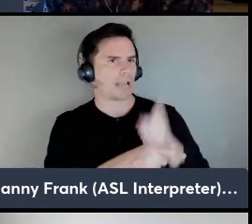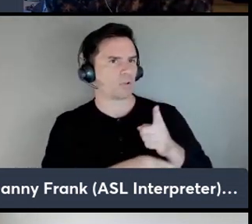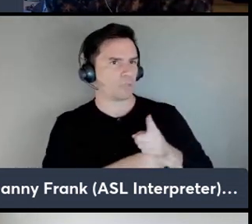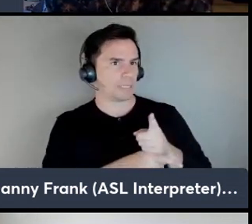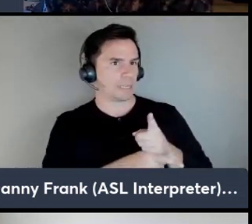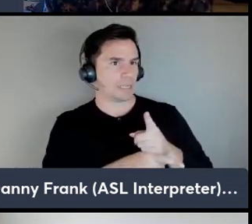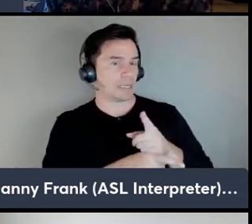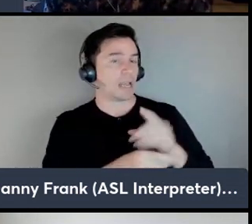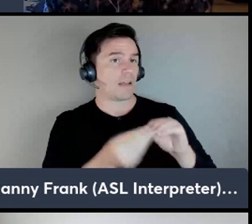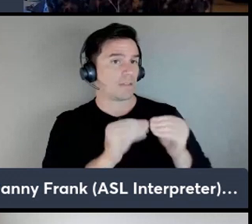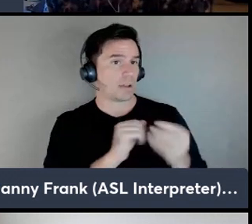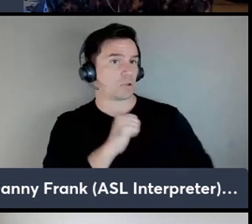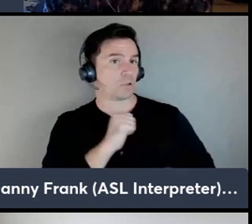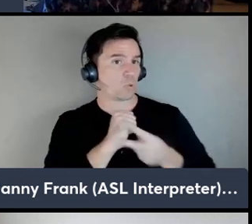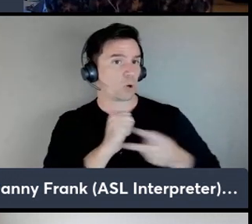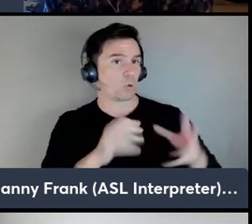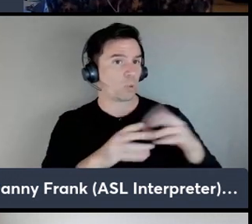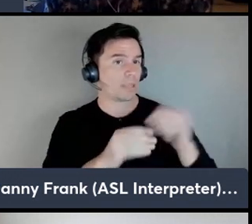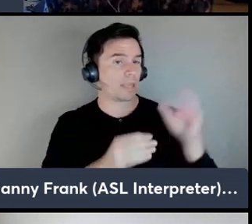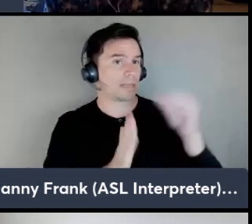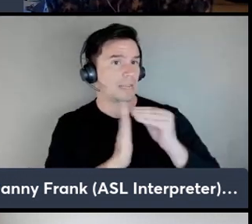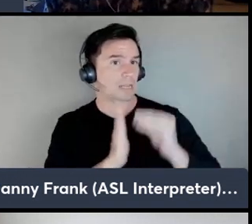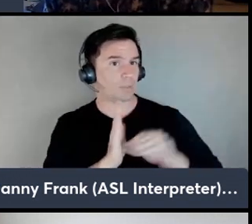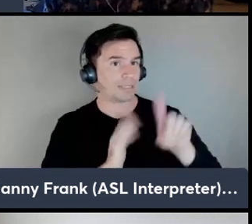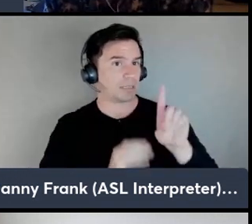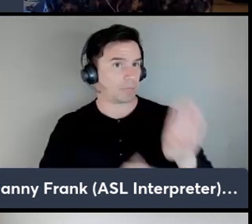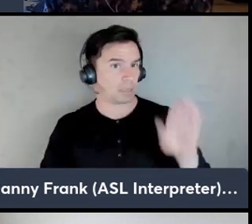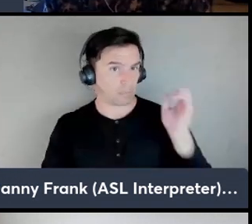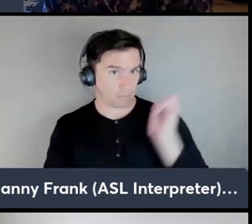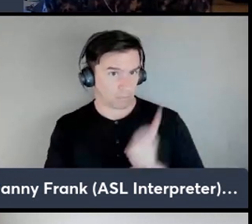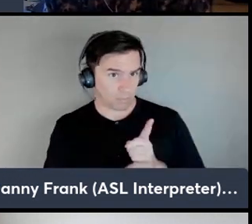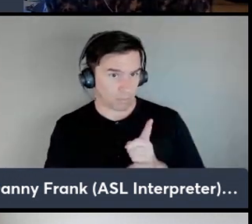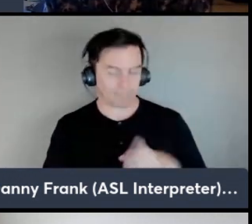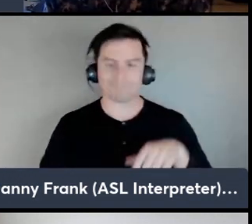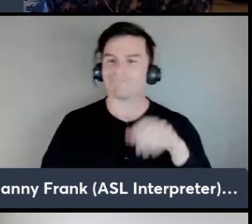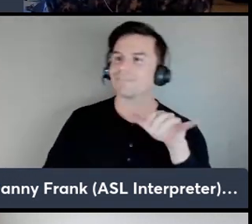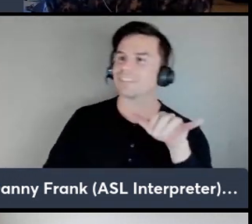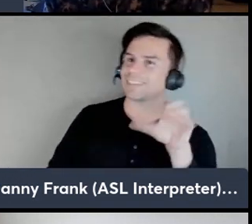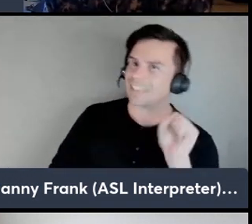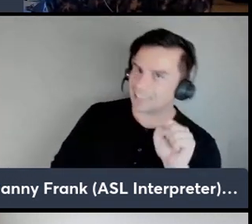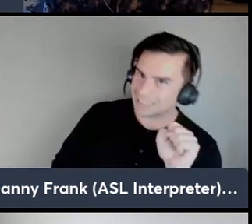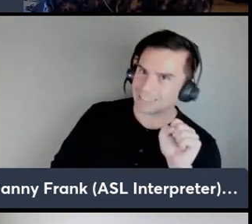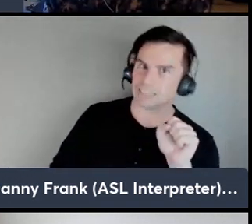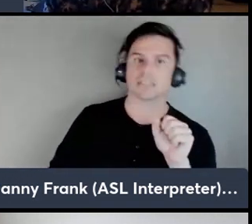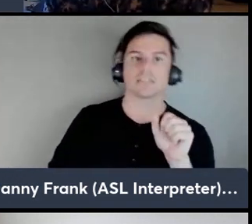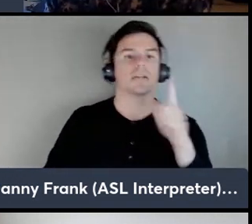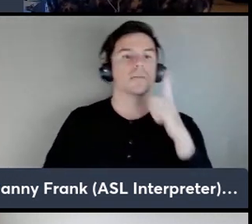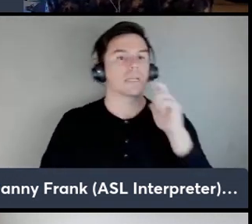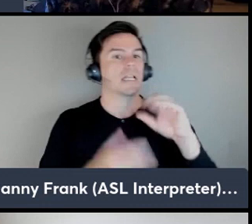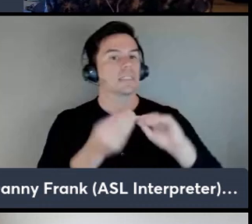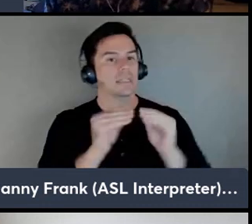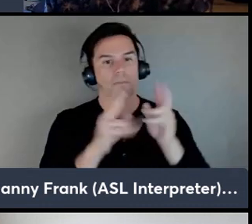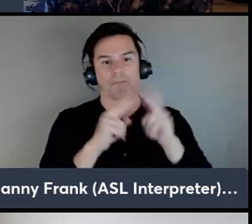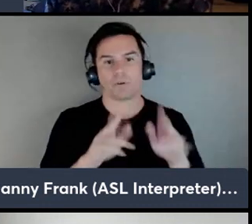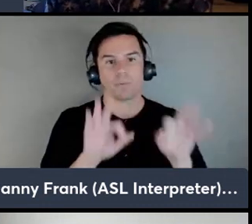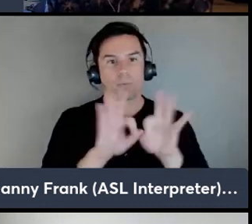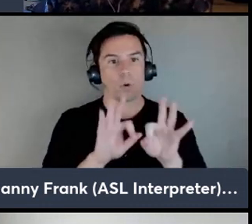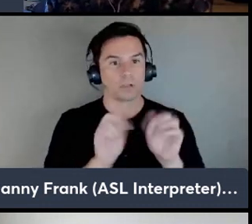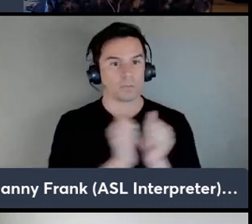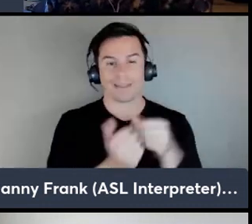hearing? Mostly for like financial use cases? Yes. Because decimal places are very important when it comes to money,